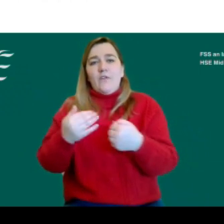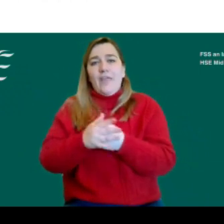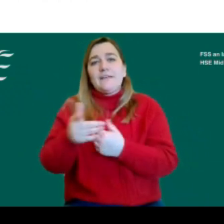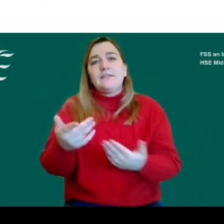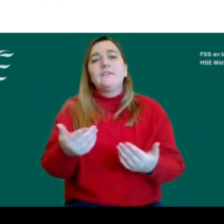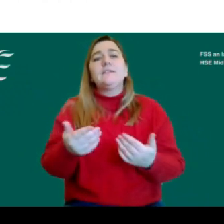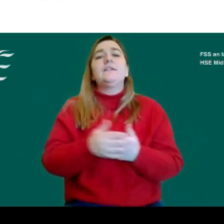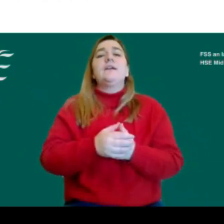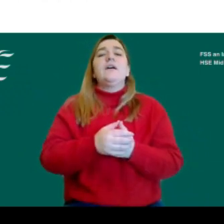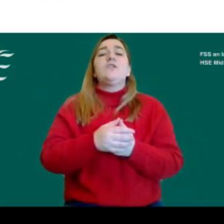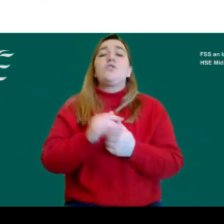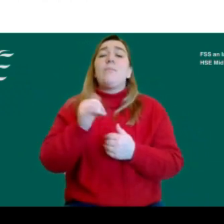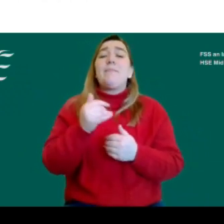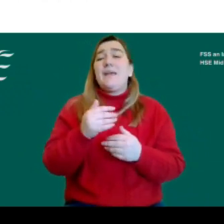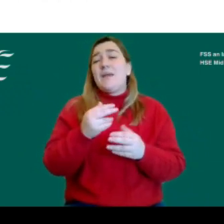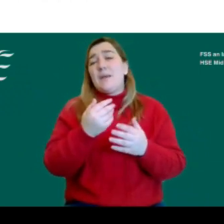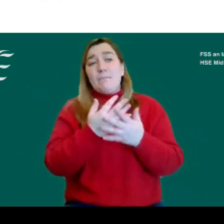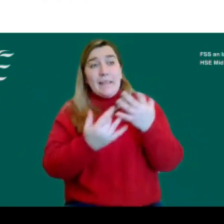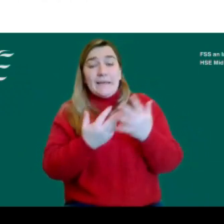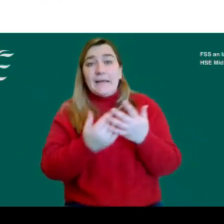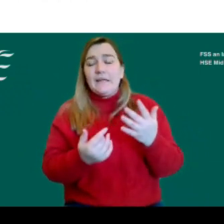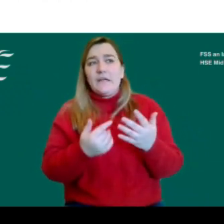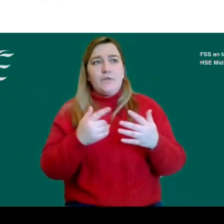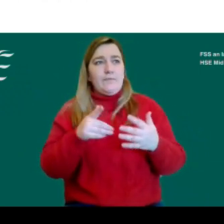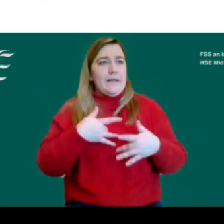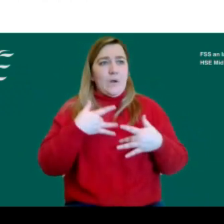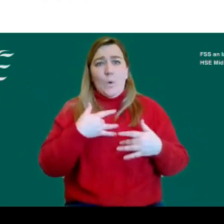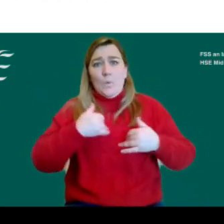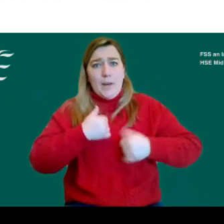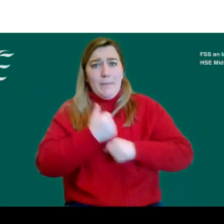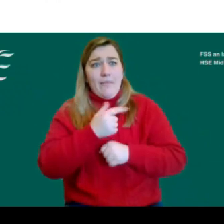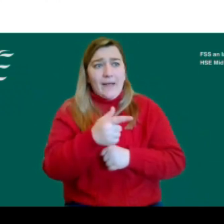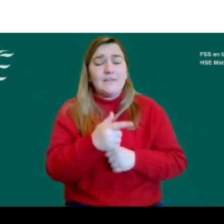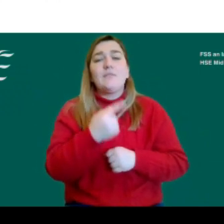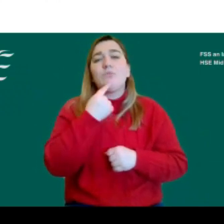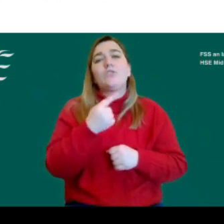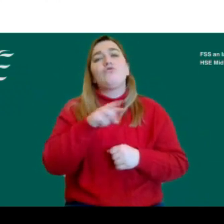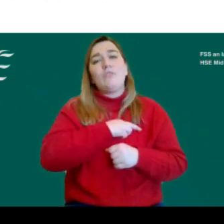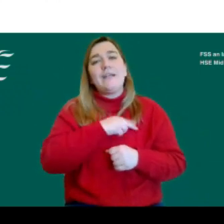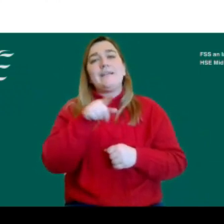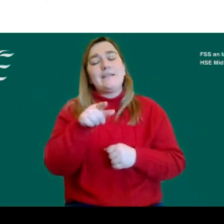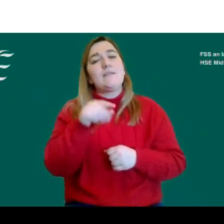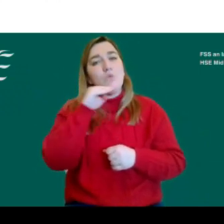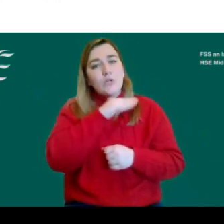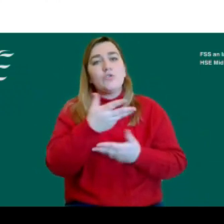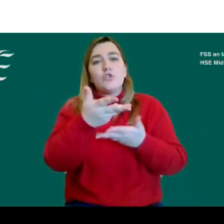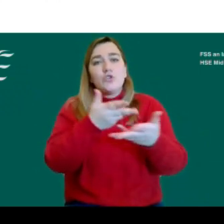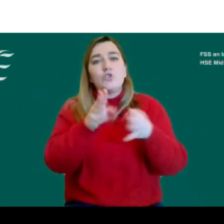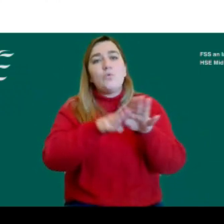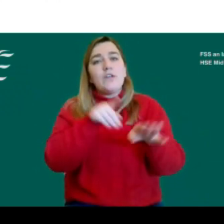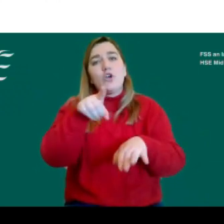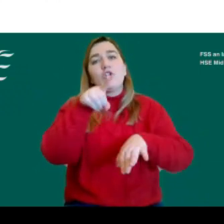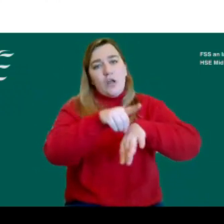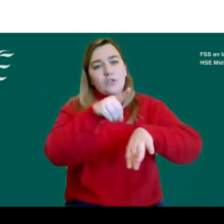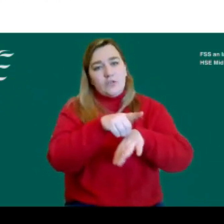this stuff really comes down to you talking to your GP, because the bloods aren't very helpful. So blood levels, like your hormone levels, are really important when you're under 40, because we